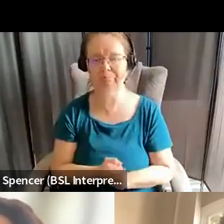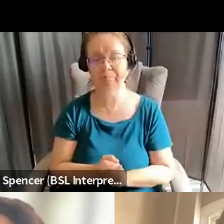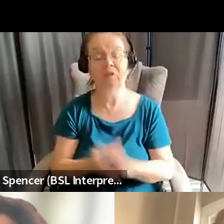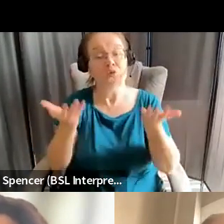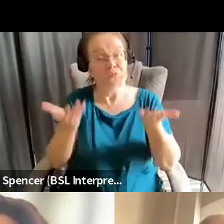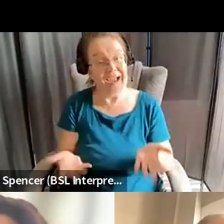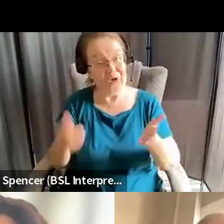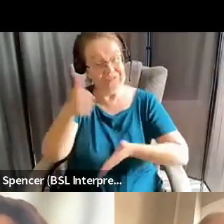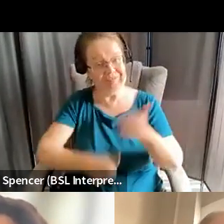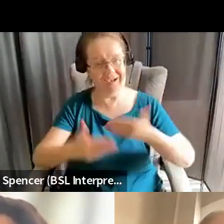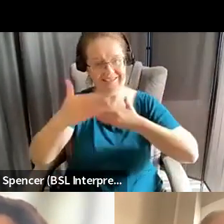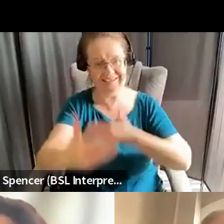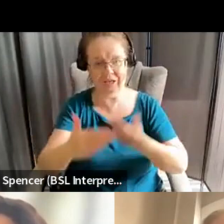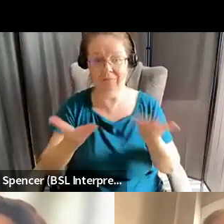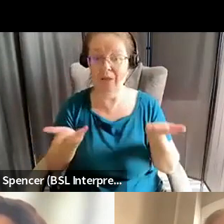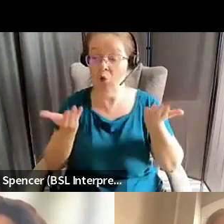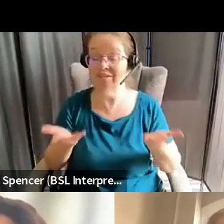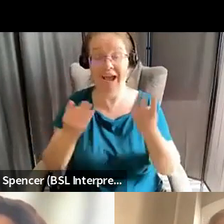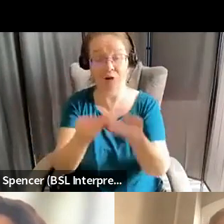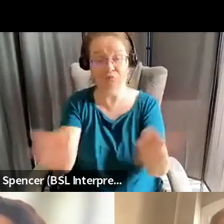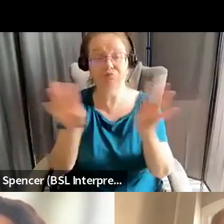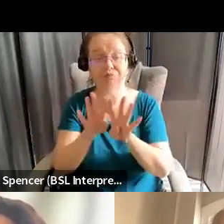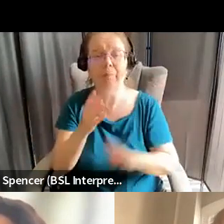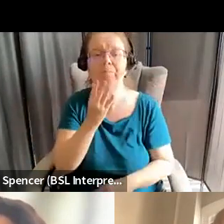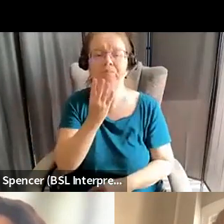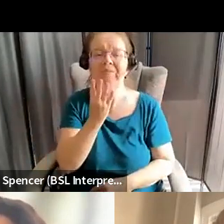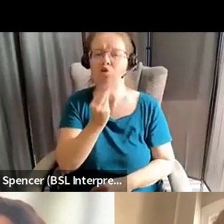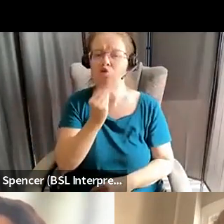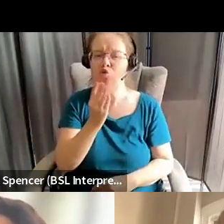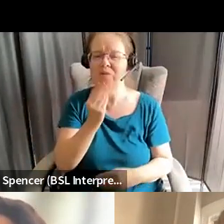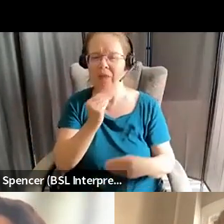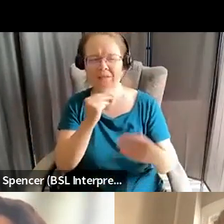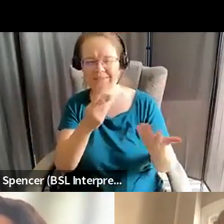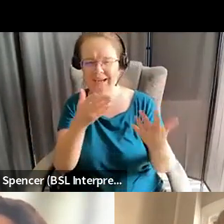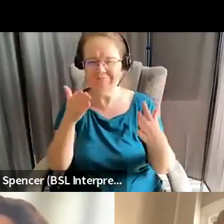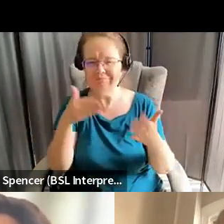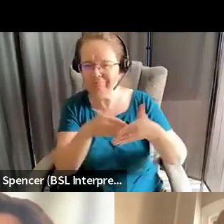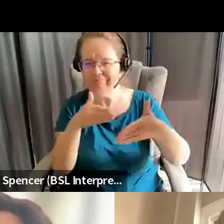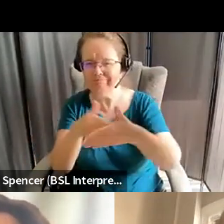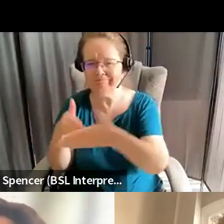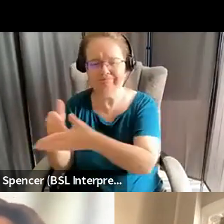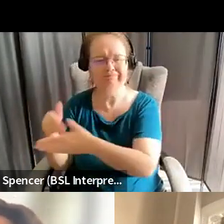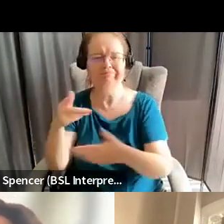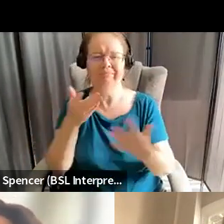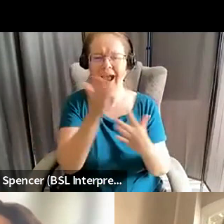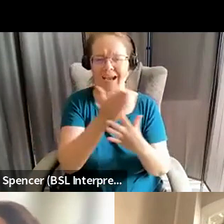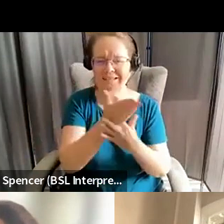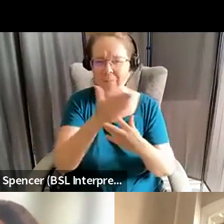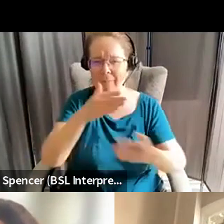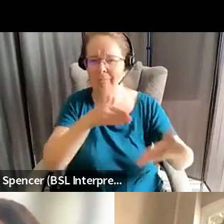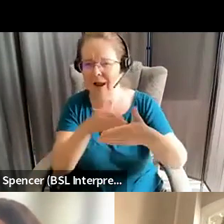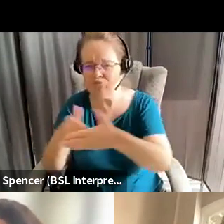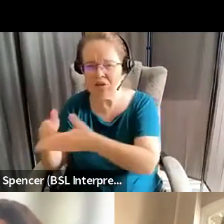itself. In today's roundtable, we're exploring usability barriers, accessibility challenges, and solutions to digital